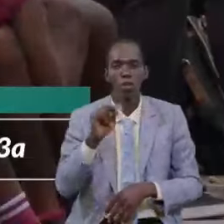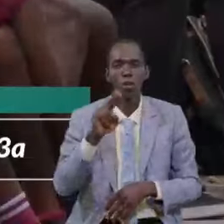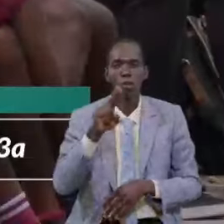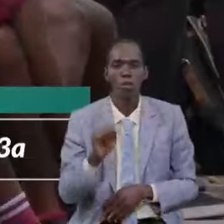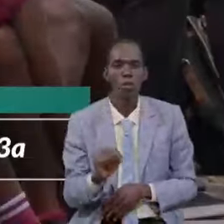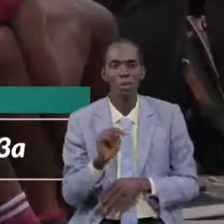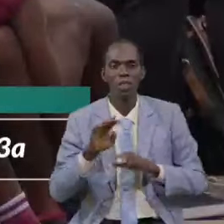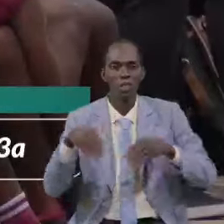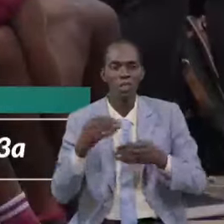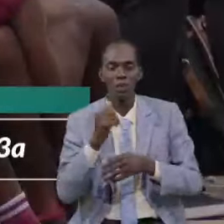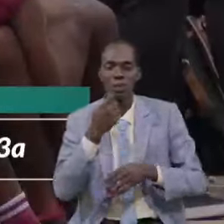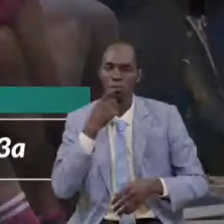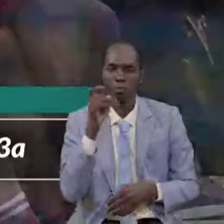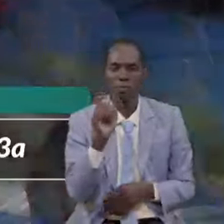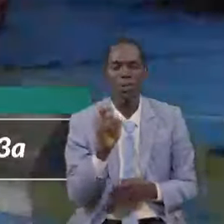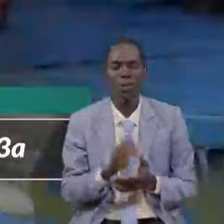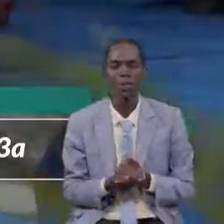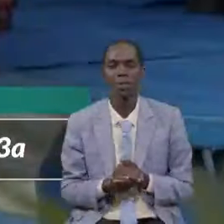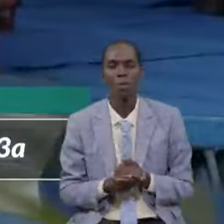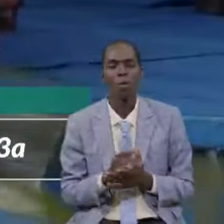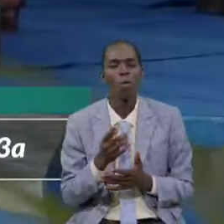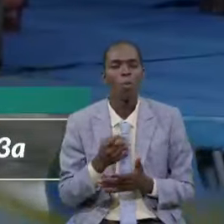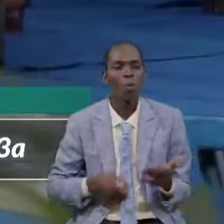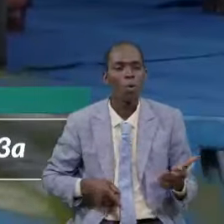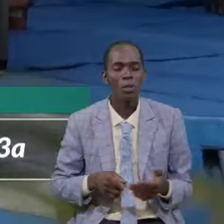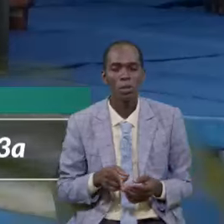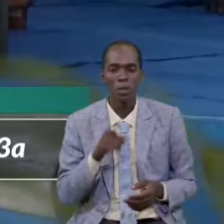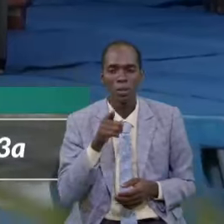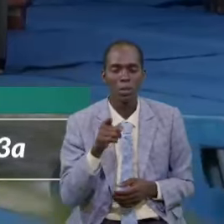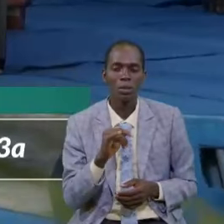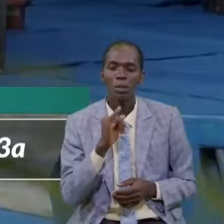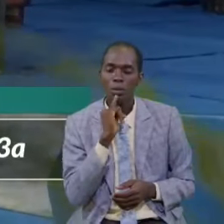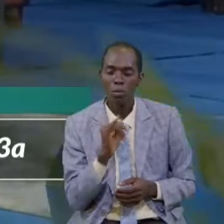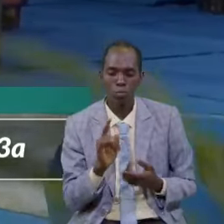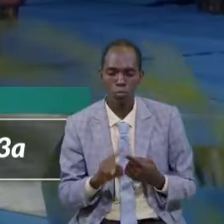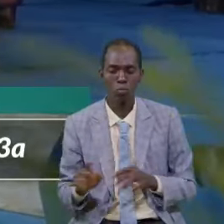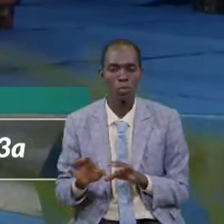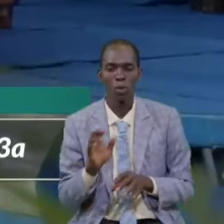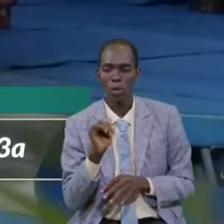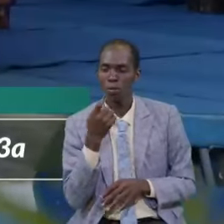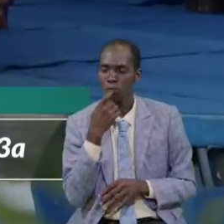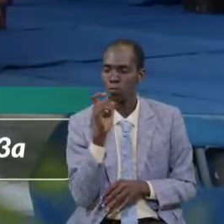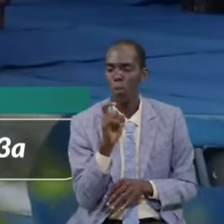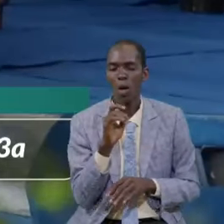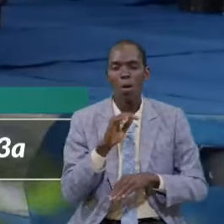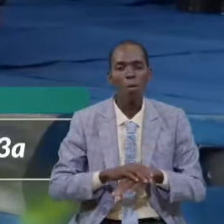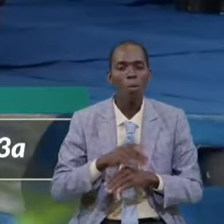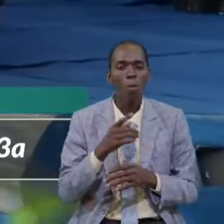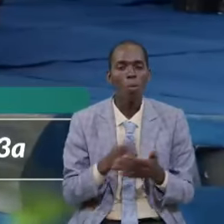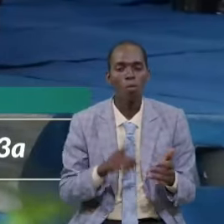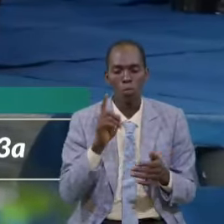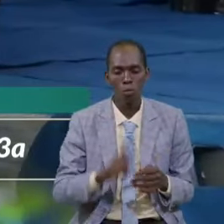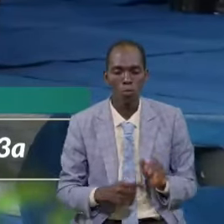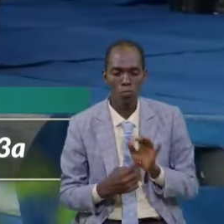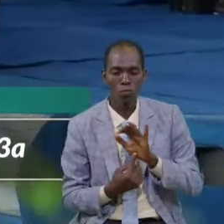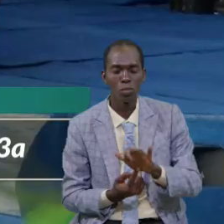a charge what he was to do, a charge what he was to act out, a charge what he